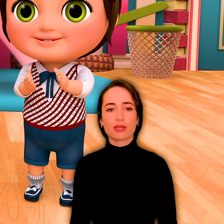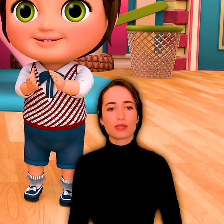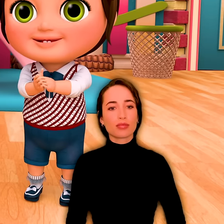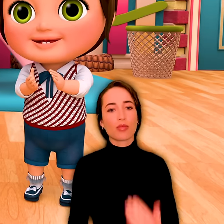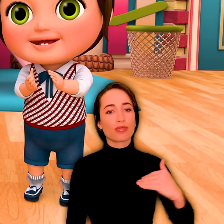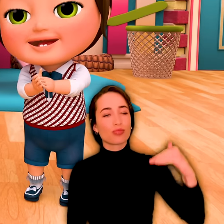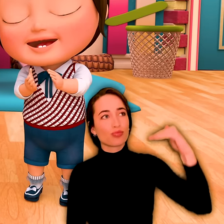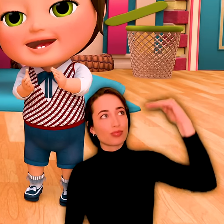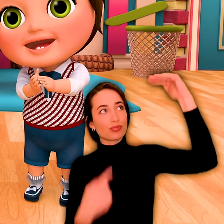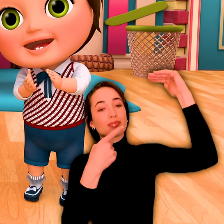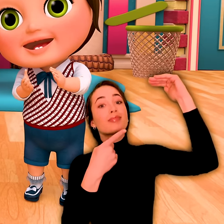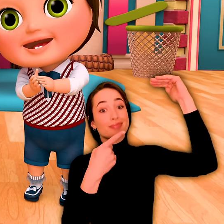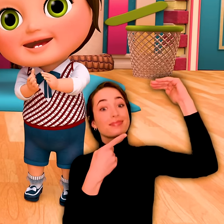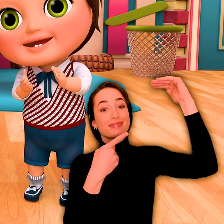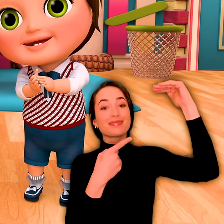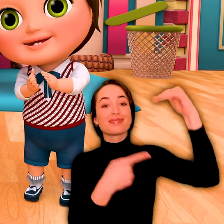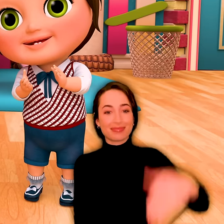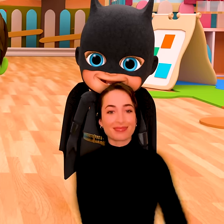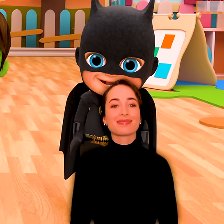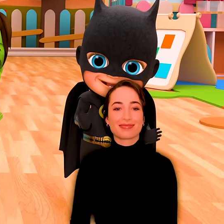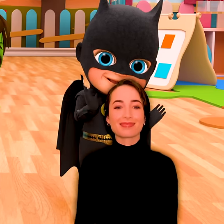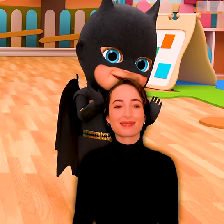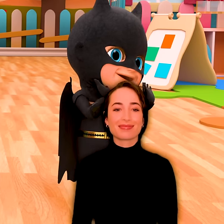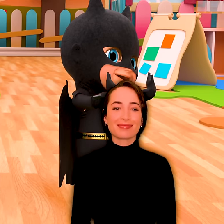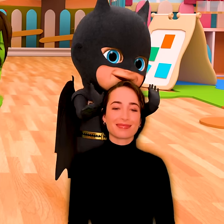when will i grow up